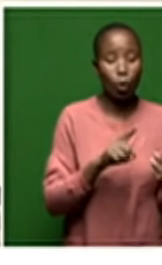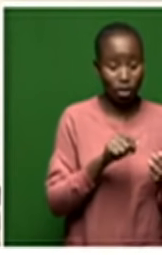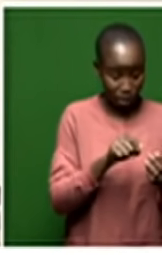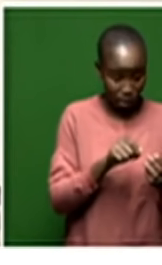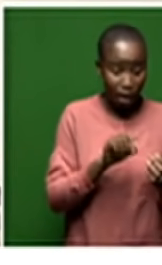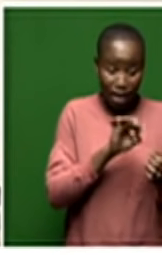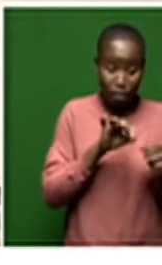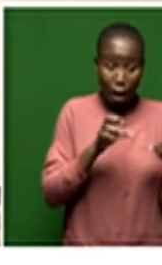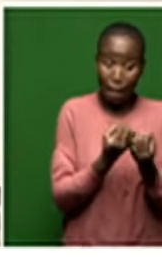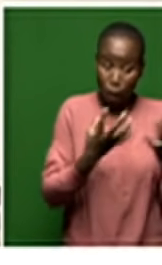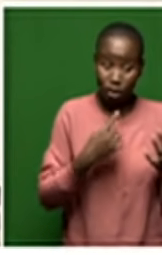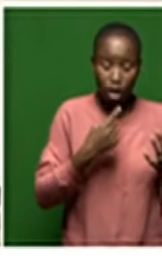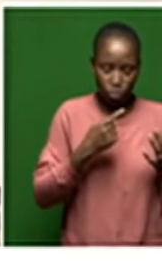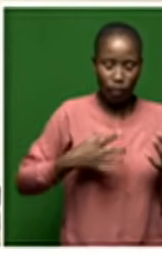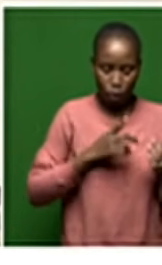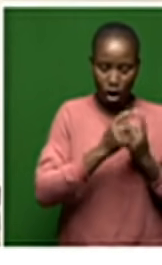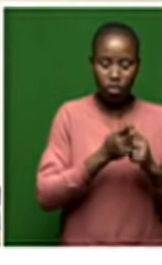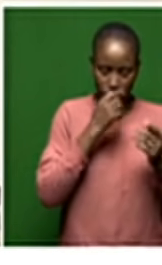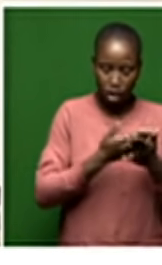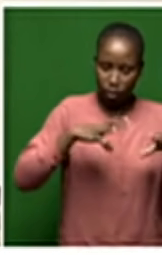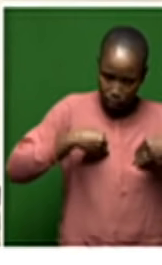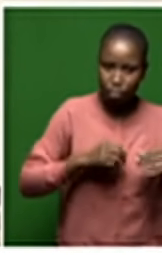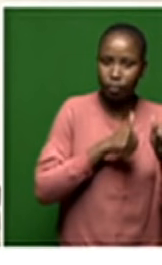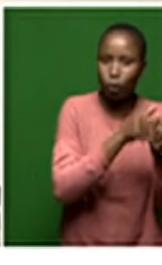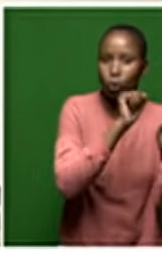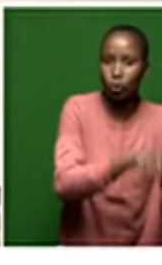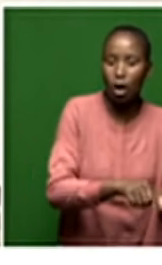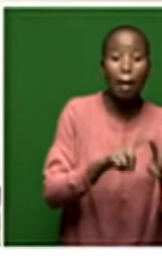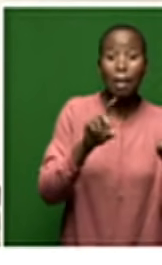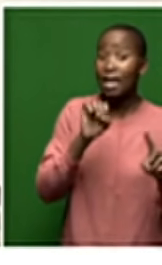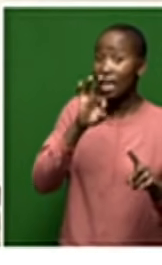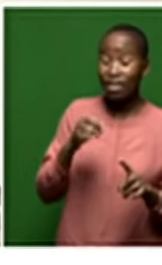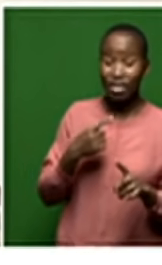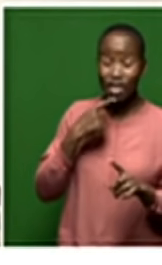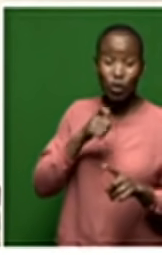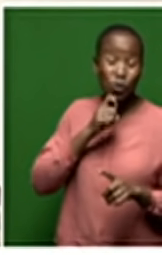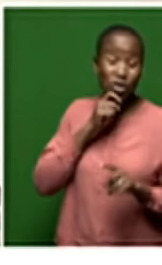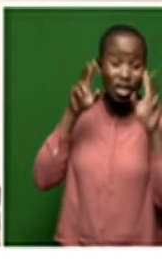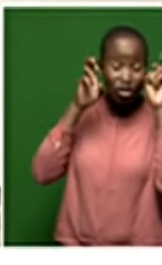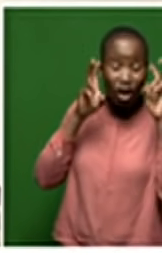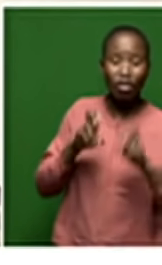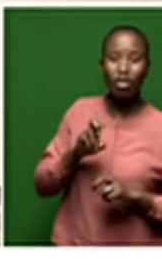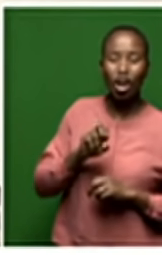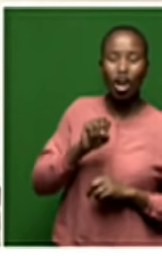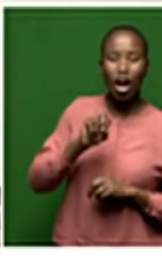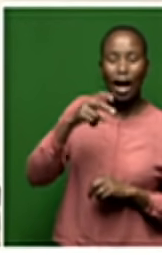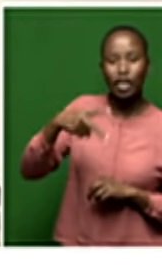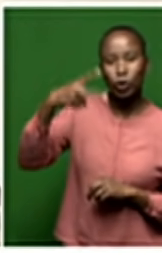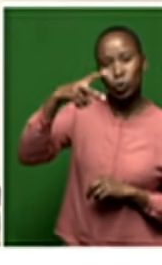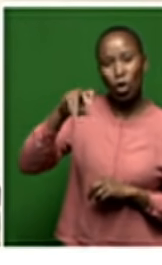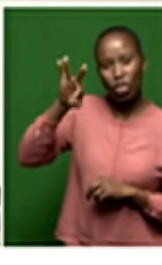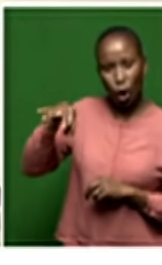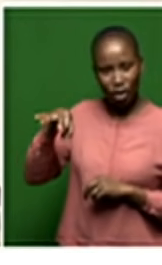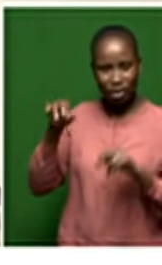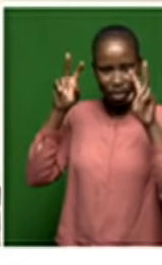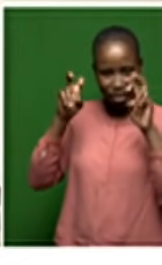25. And the EFF can't stop that. If you're going to be blackmailed by a 2/3 majority as the determinant, then you won't have it. But